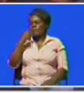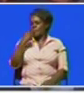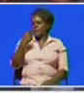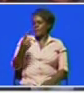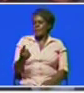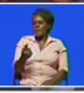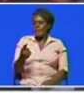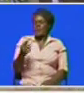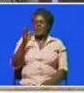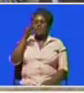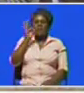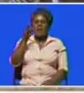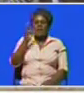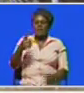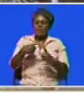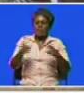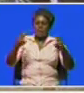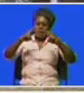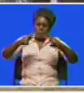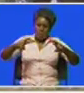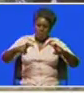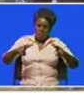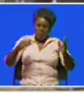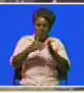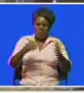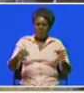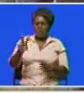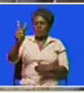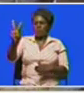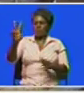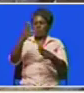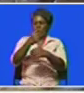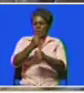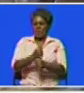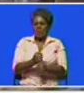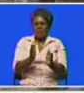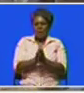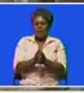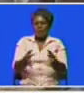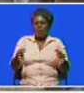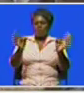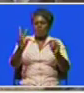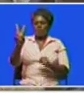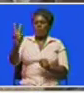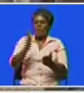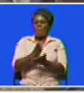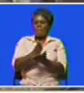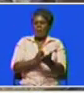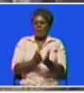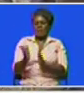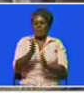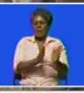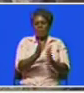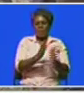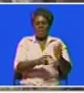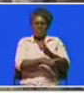petitioned the French government to initiate criminal investigations against the two French companies and their two officials for being part of an alleged rigging